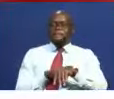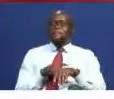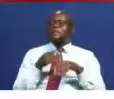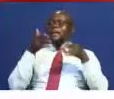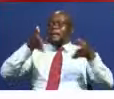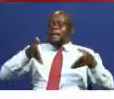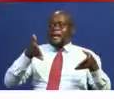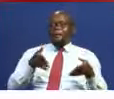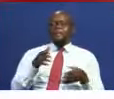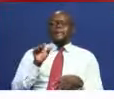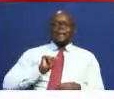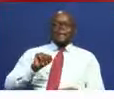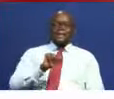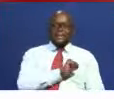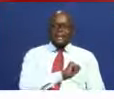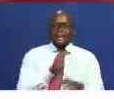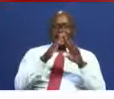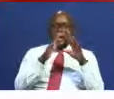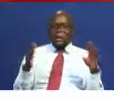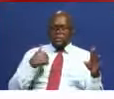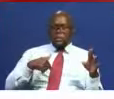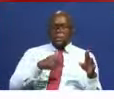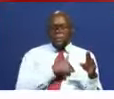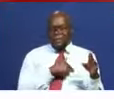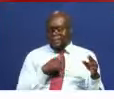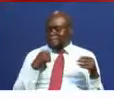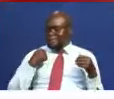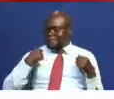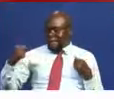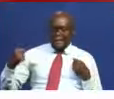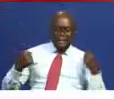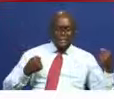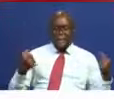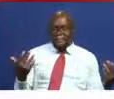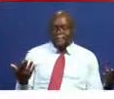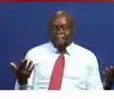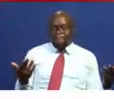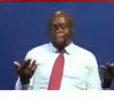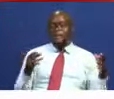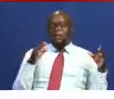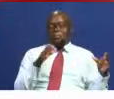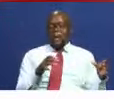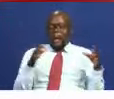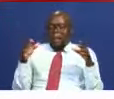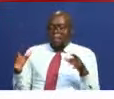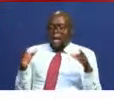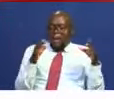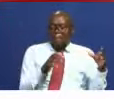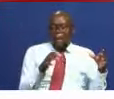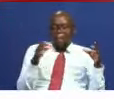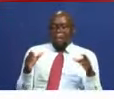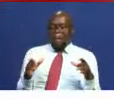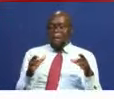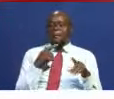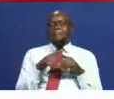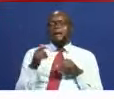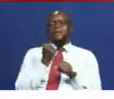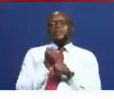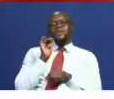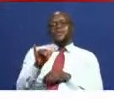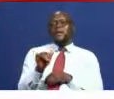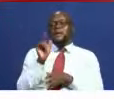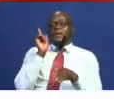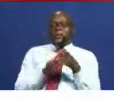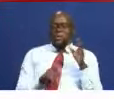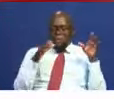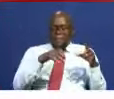here in the Senate, we take sides on partisan. And we do what